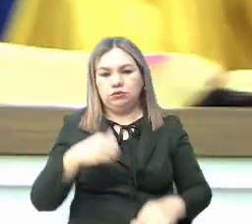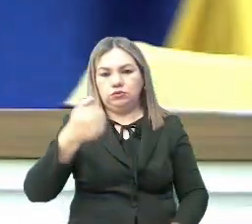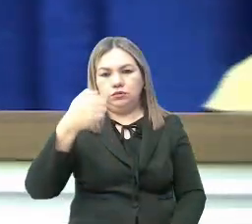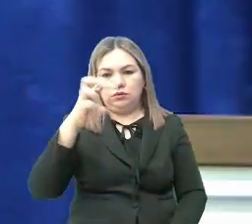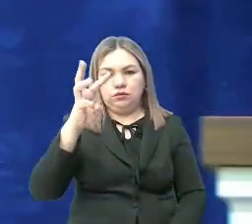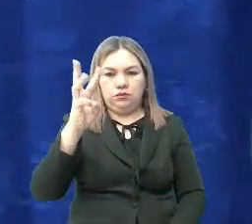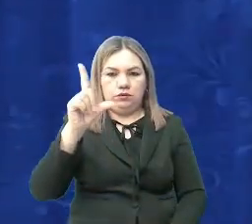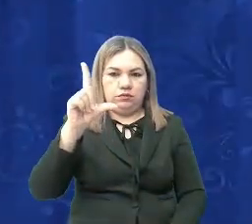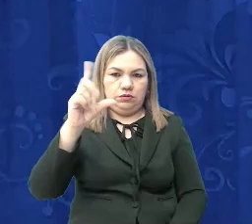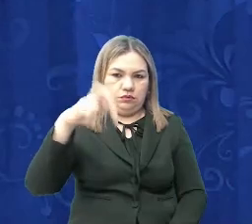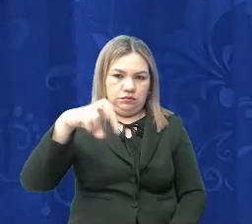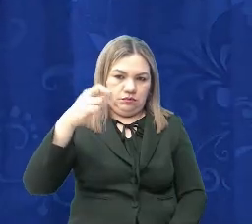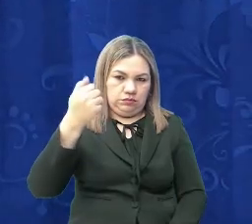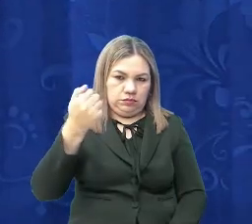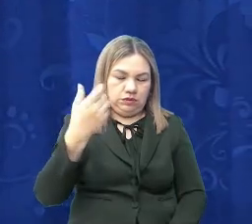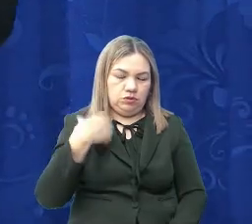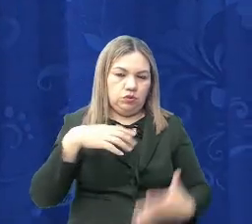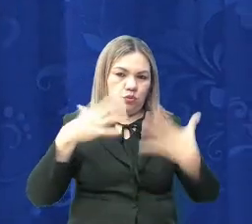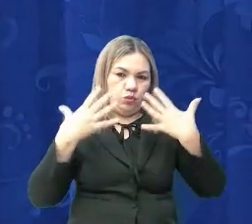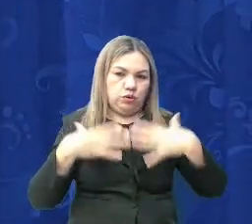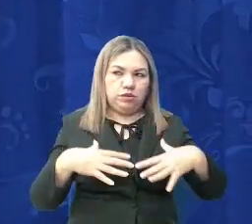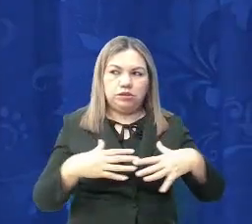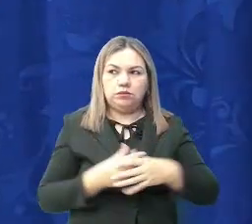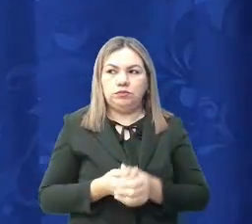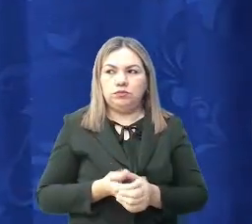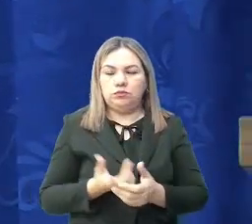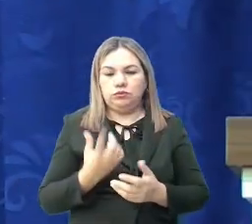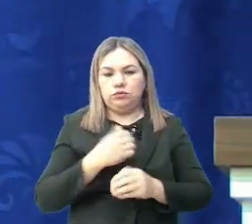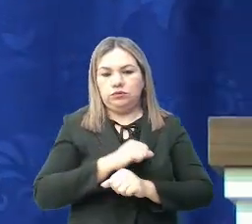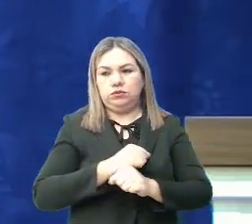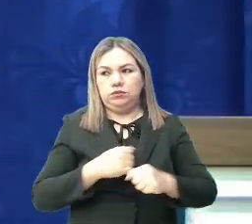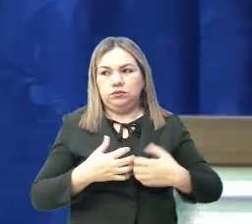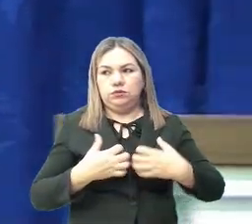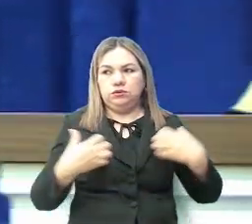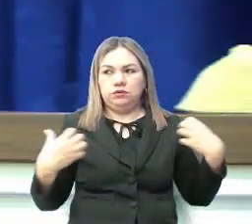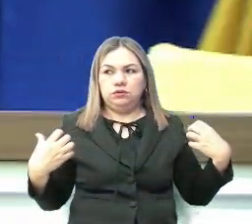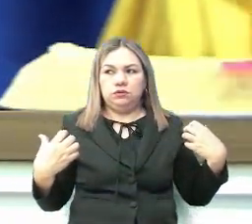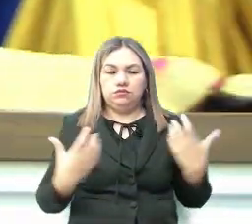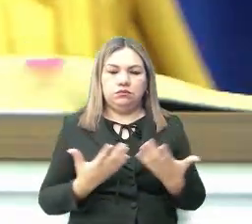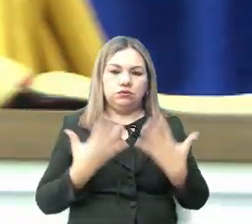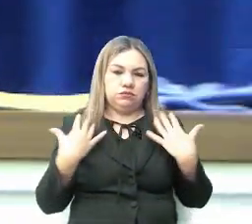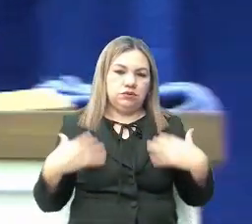All spirit, body, and soul, when the people claim.